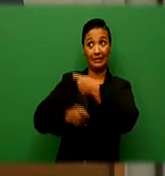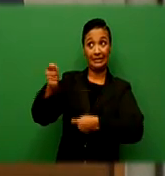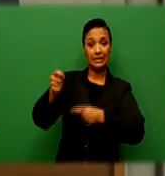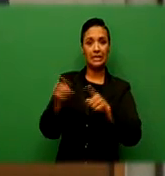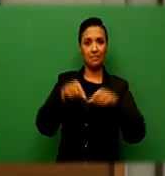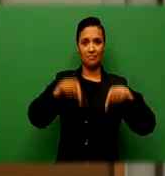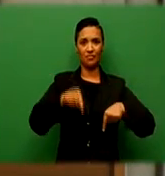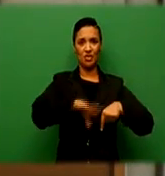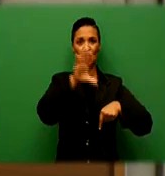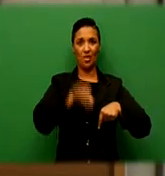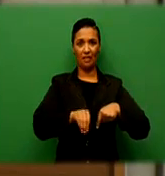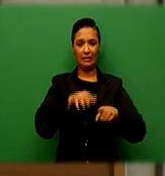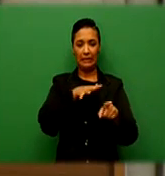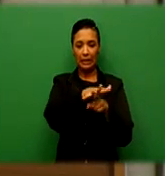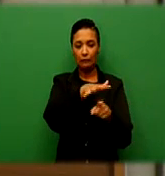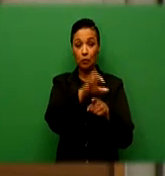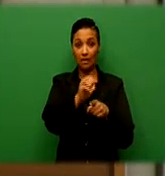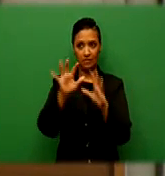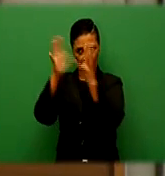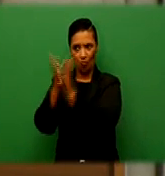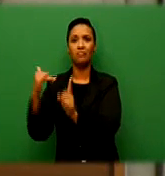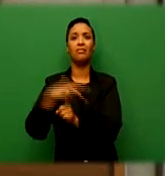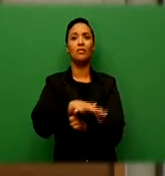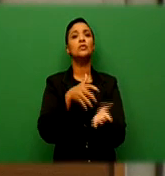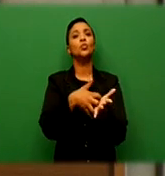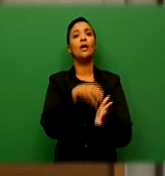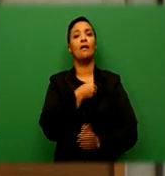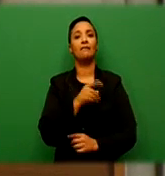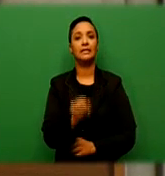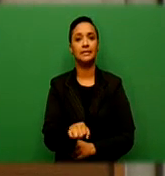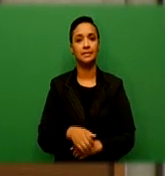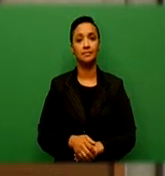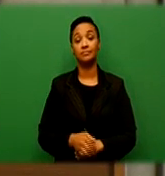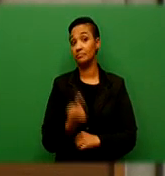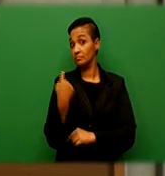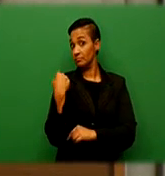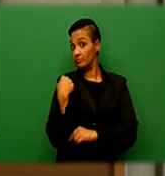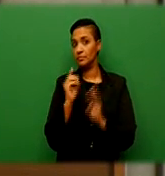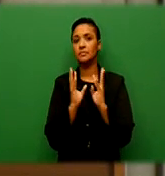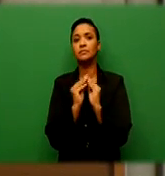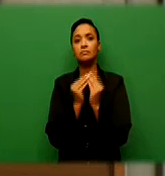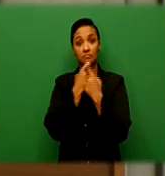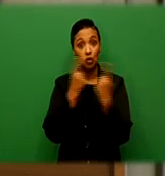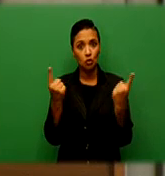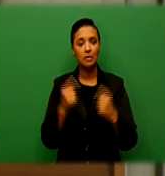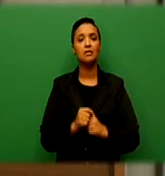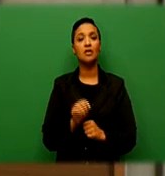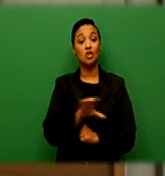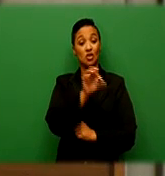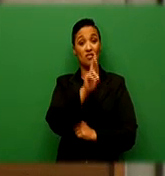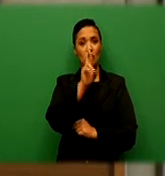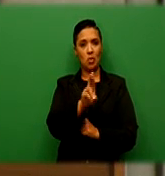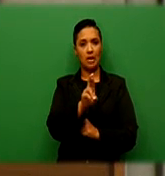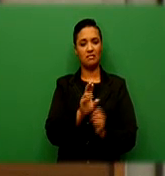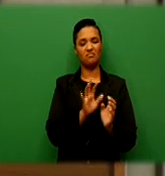and external developments. Since the previous meeting of the MPC, the rand traded in a wide